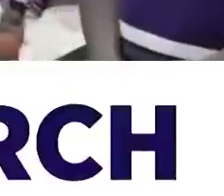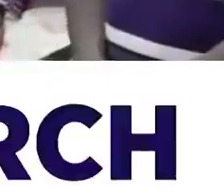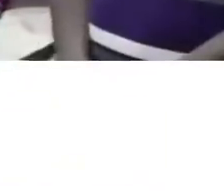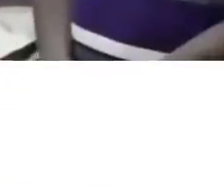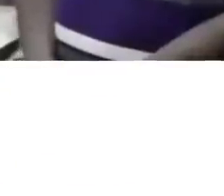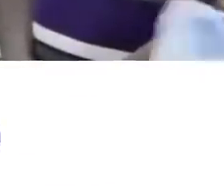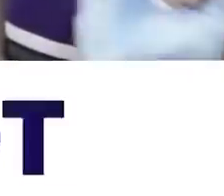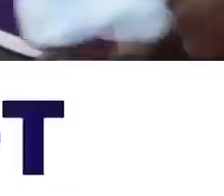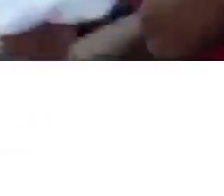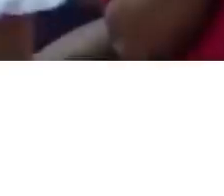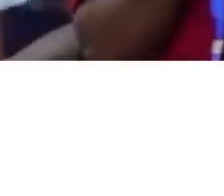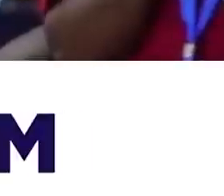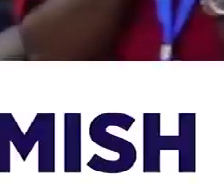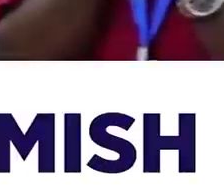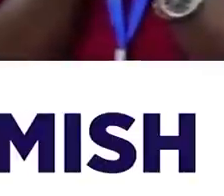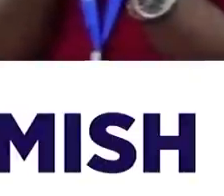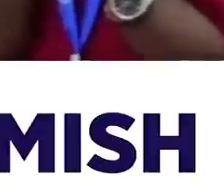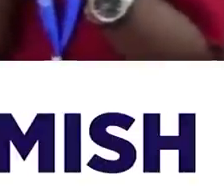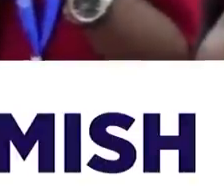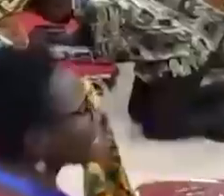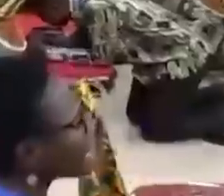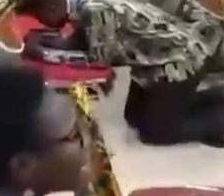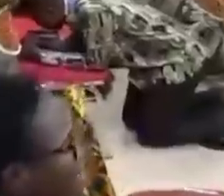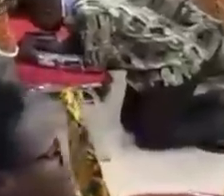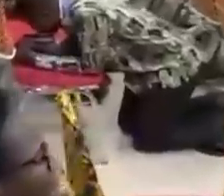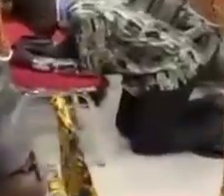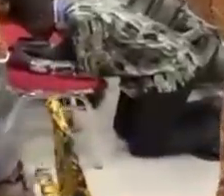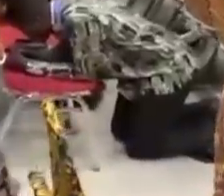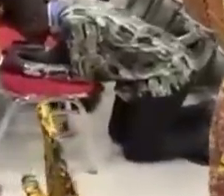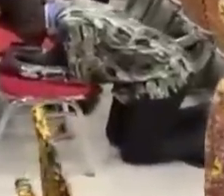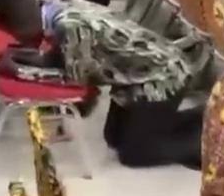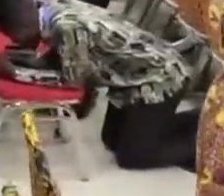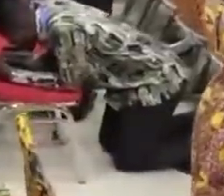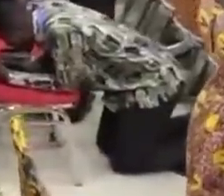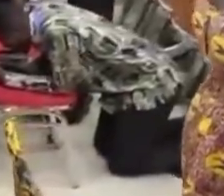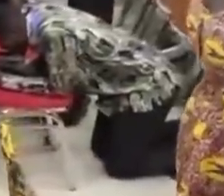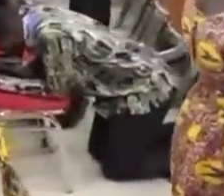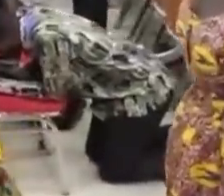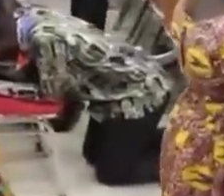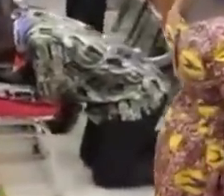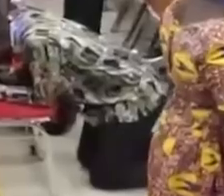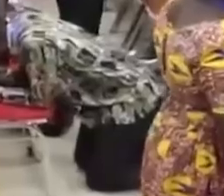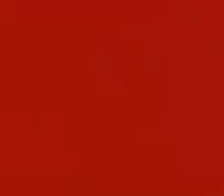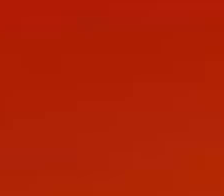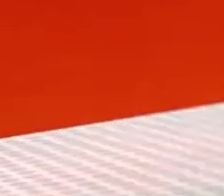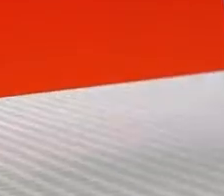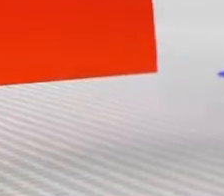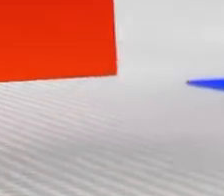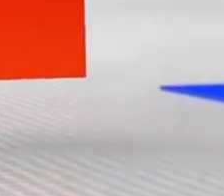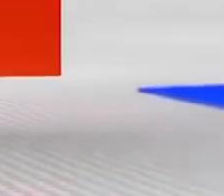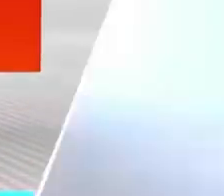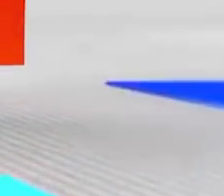radiant church without spot, wrinkle, and blemish, whilst sparking a revival that there may be glory in the